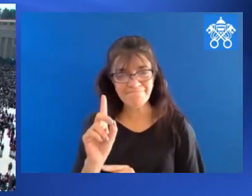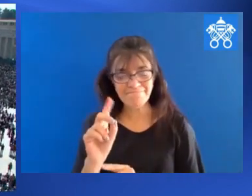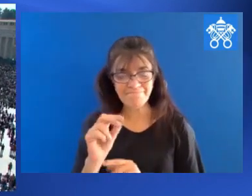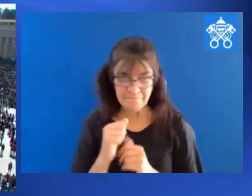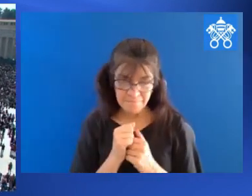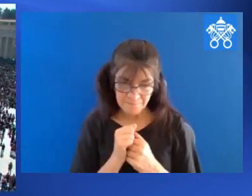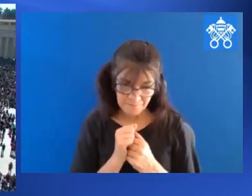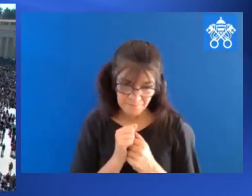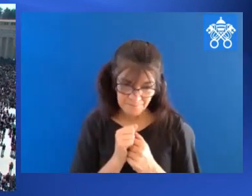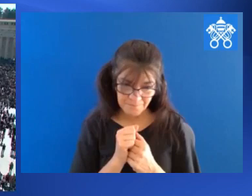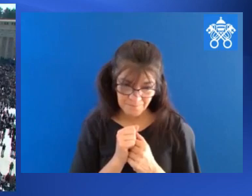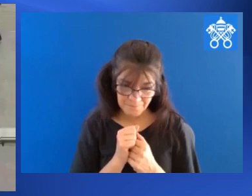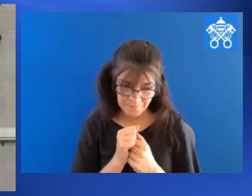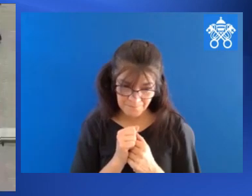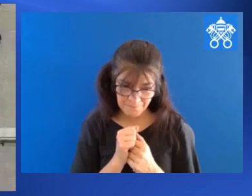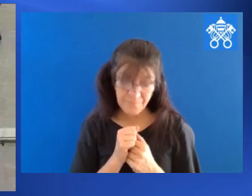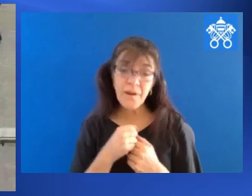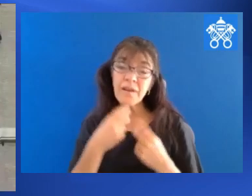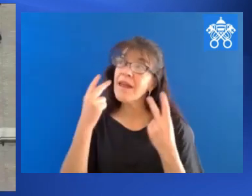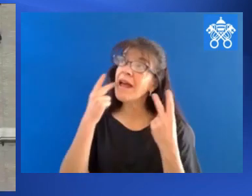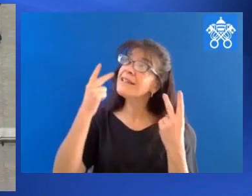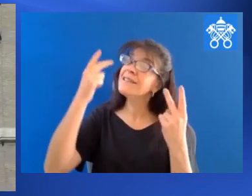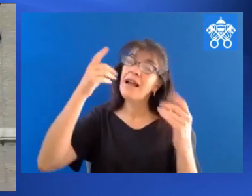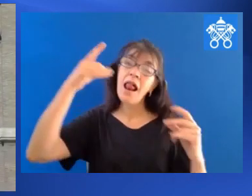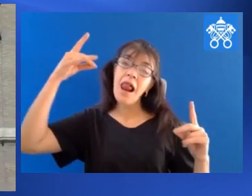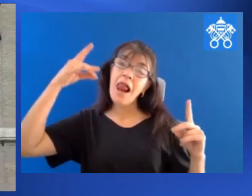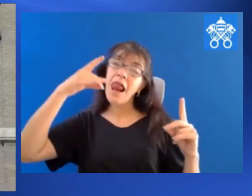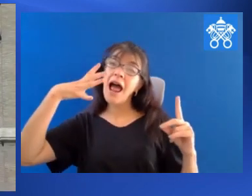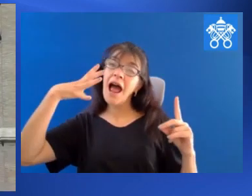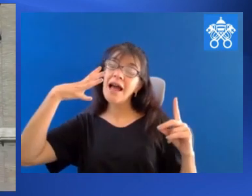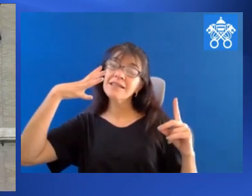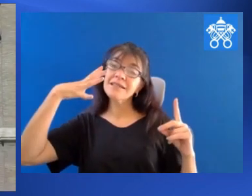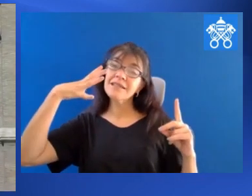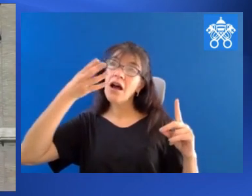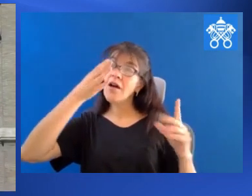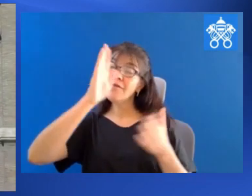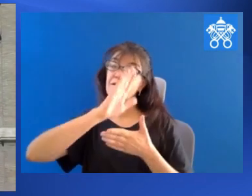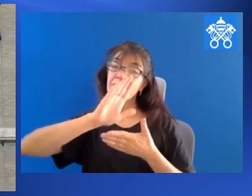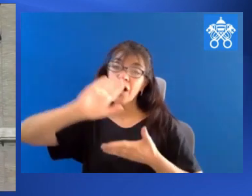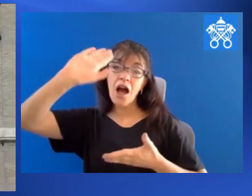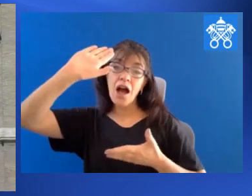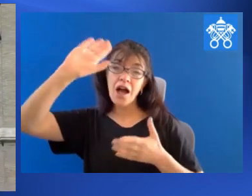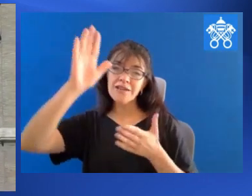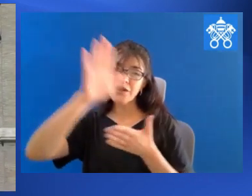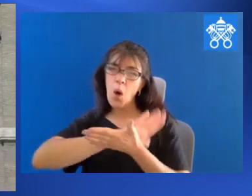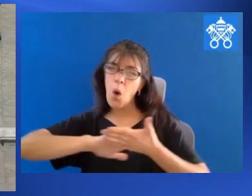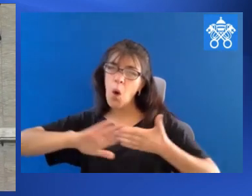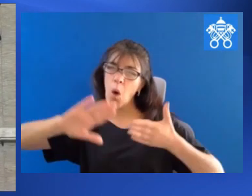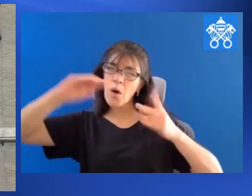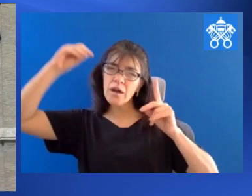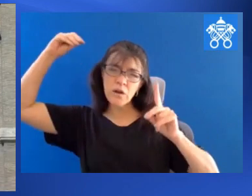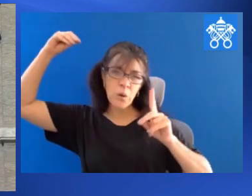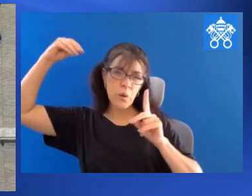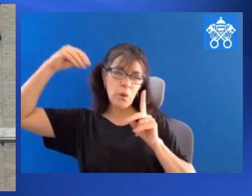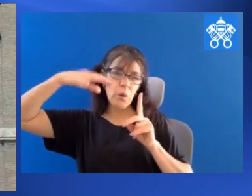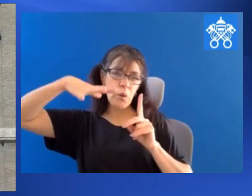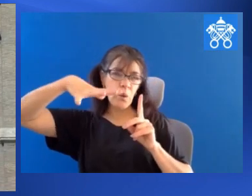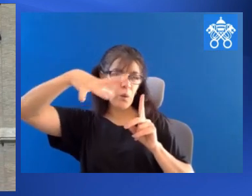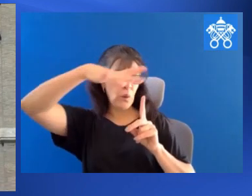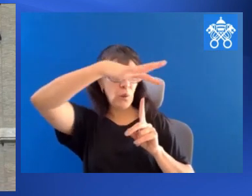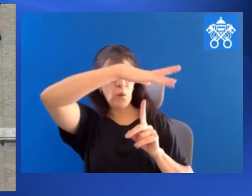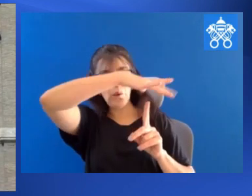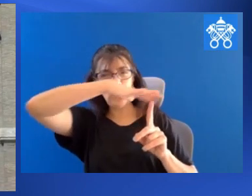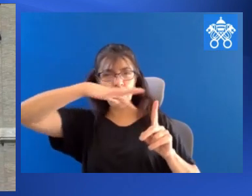No, that's not it. They see the light of God's holiness shining on the face and on the clothing